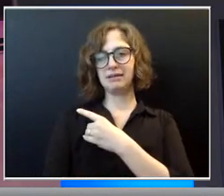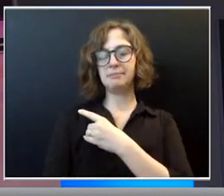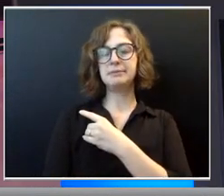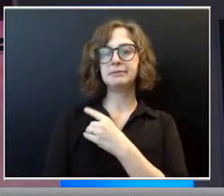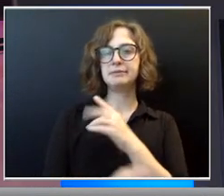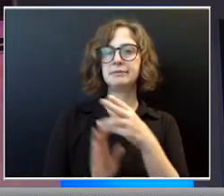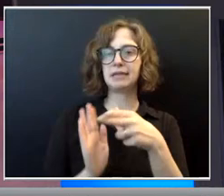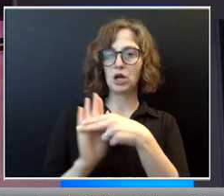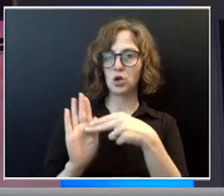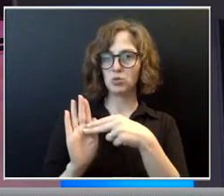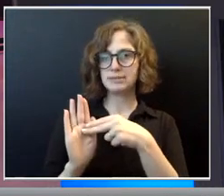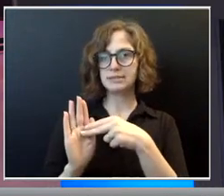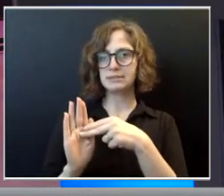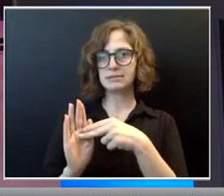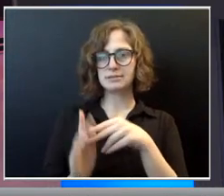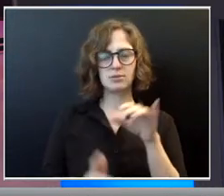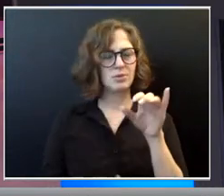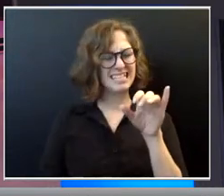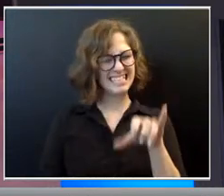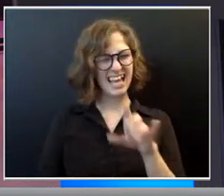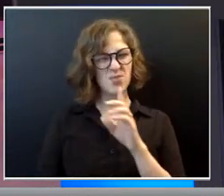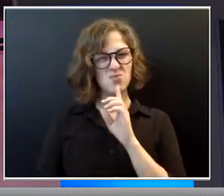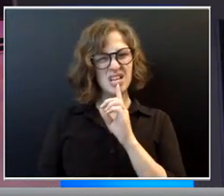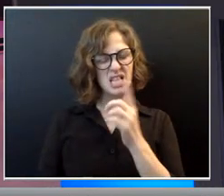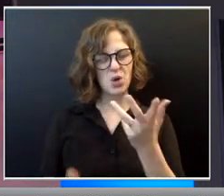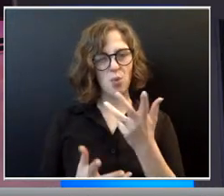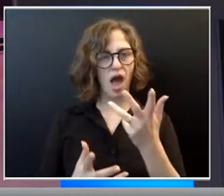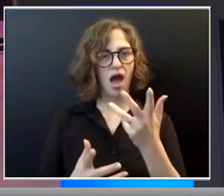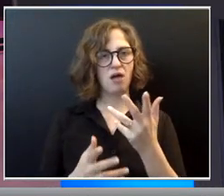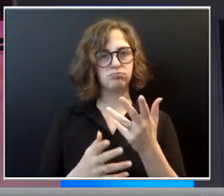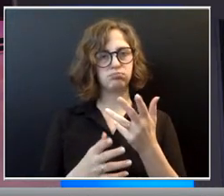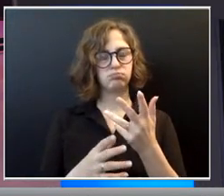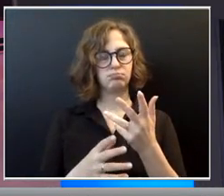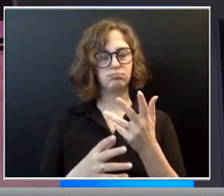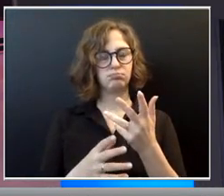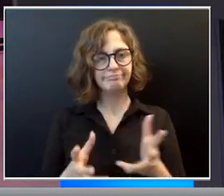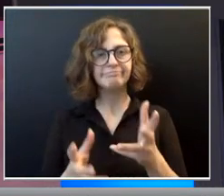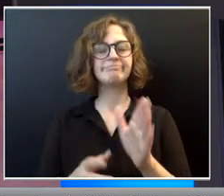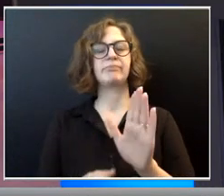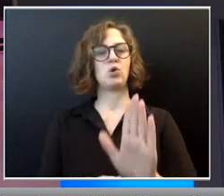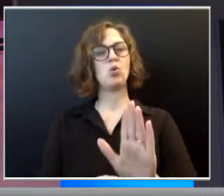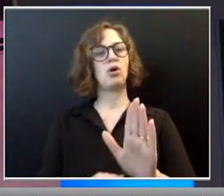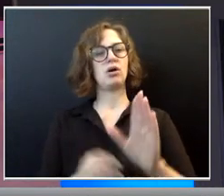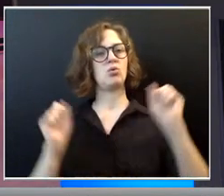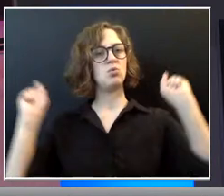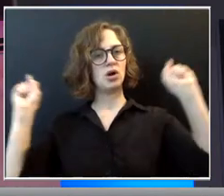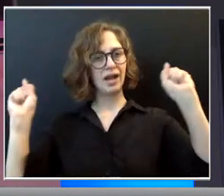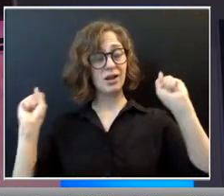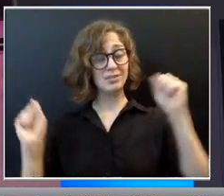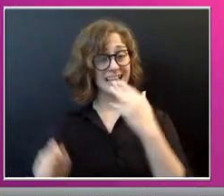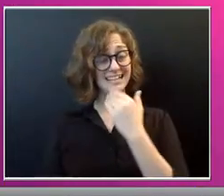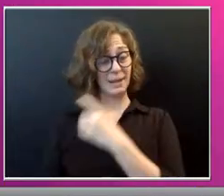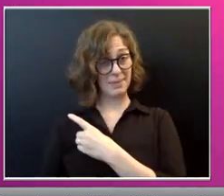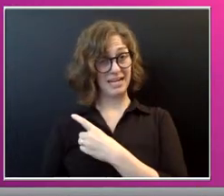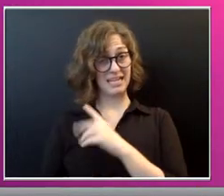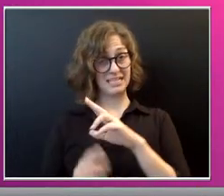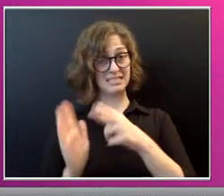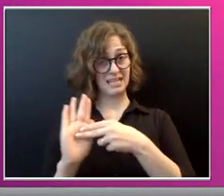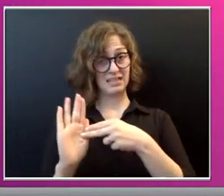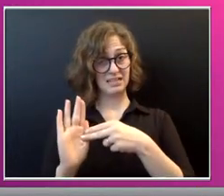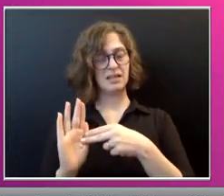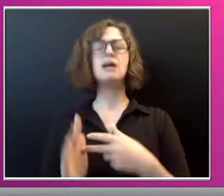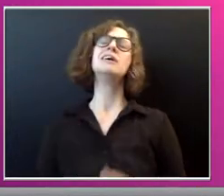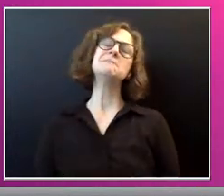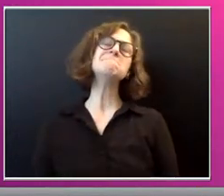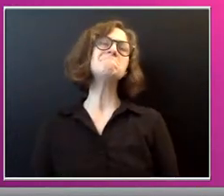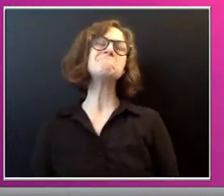I'm hearing you, what really sparked your workout to go into overdrive, your diabetes diagnosis? Pretty much,